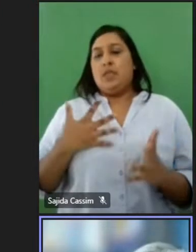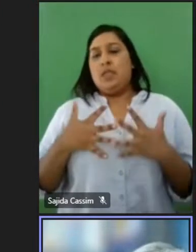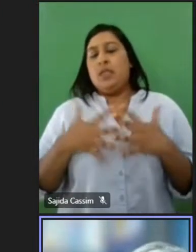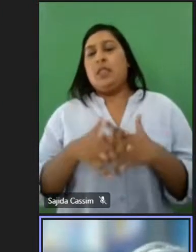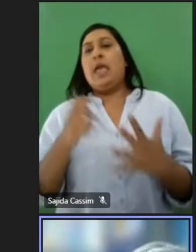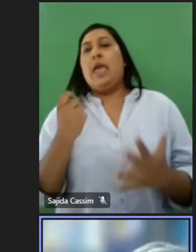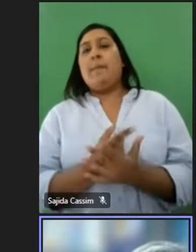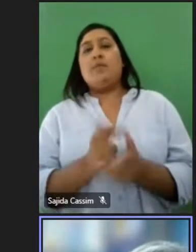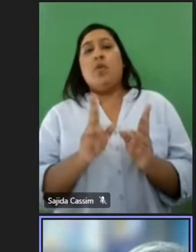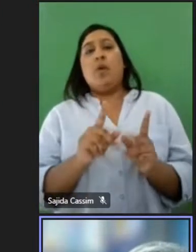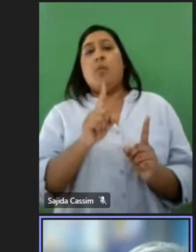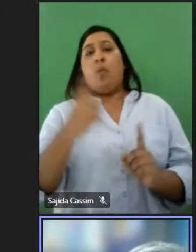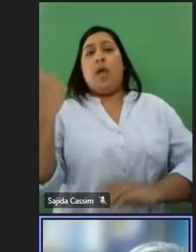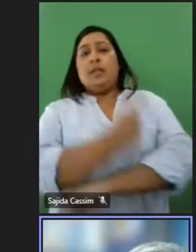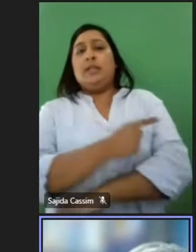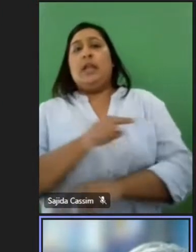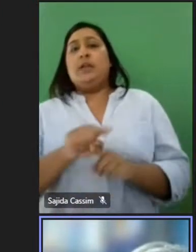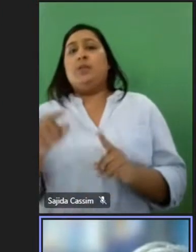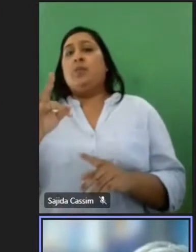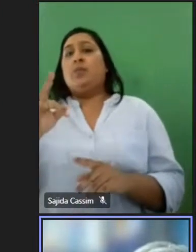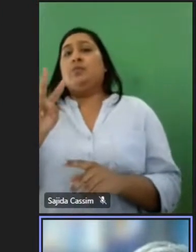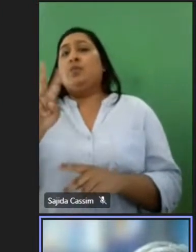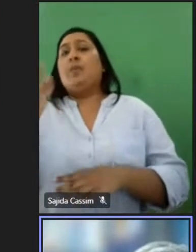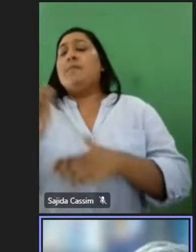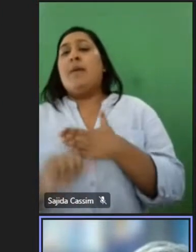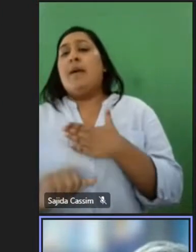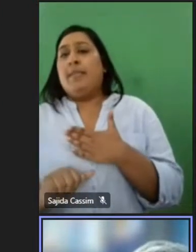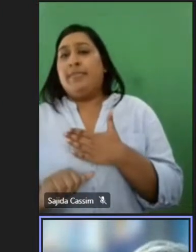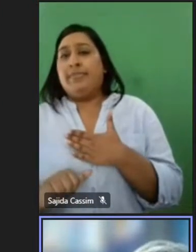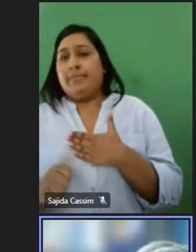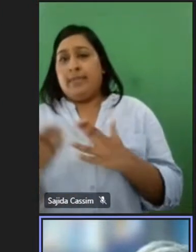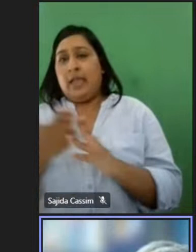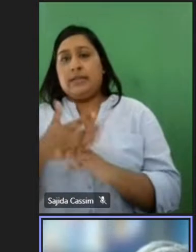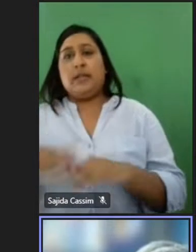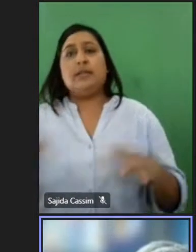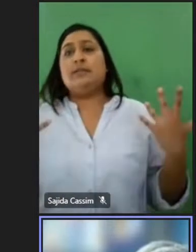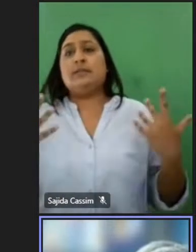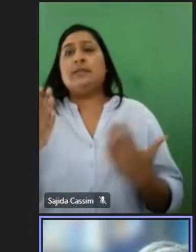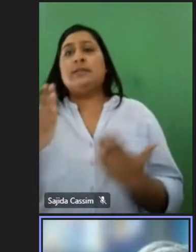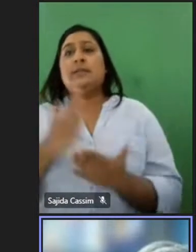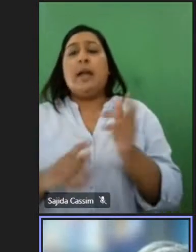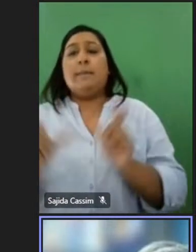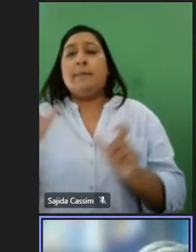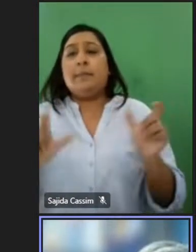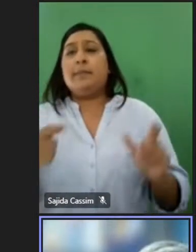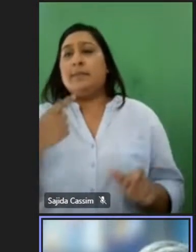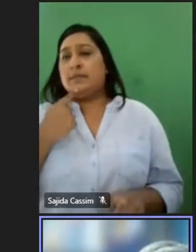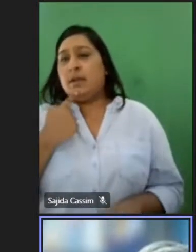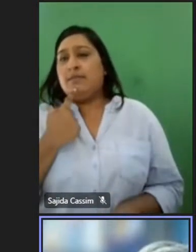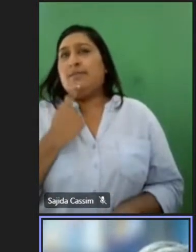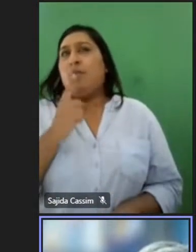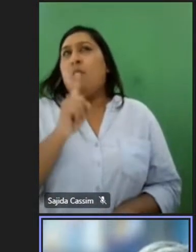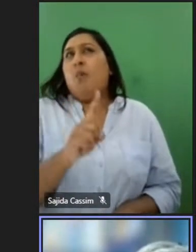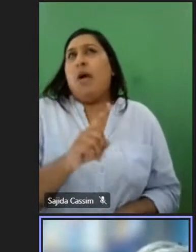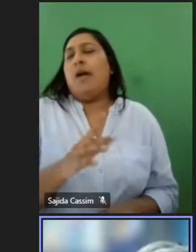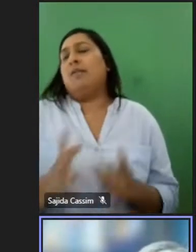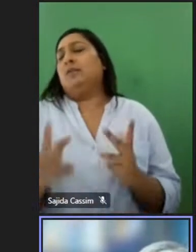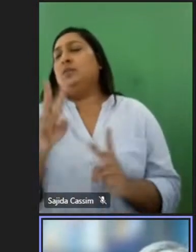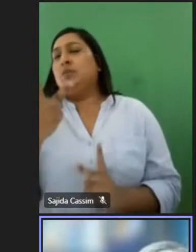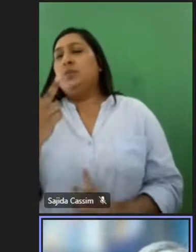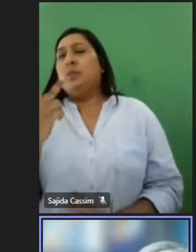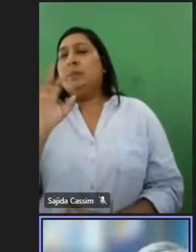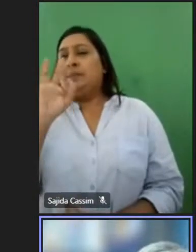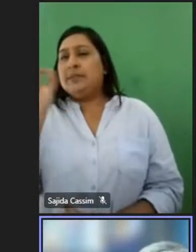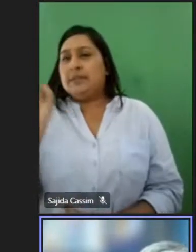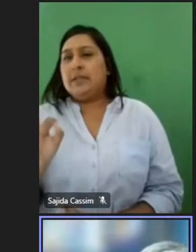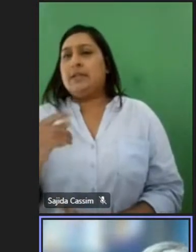months, okay? But some people even reported, I think a small percent of 1 or 2% reported that the service was